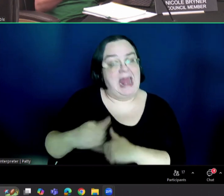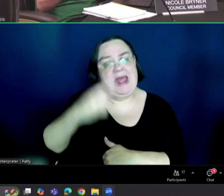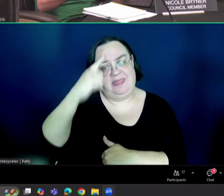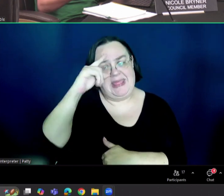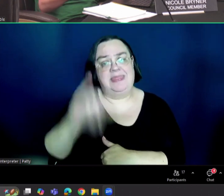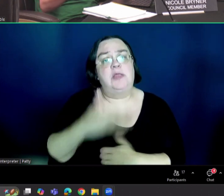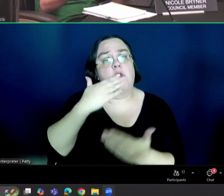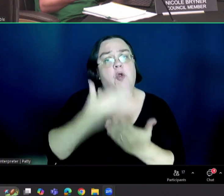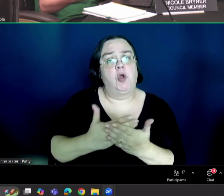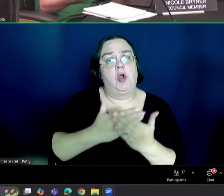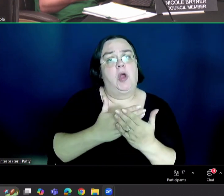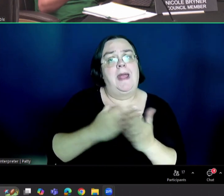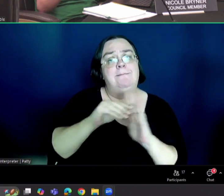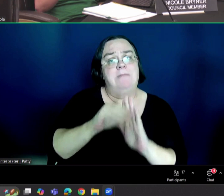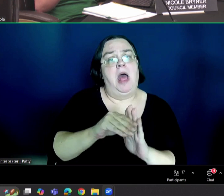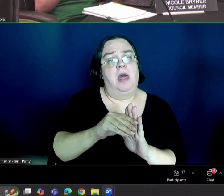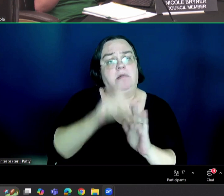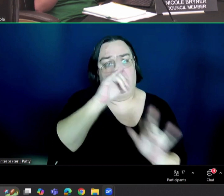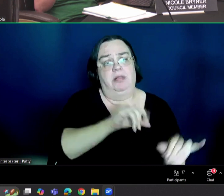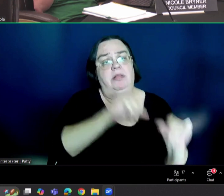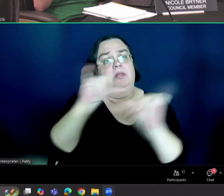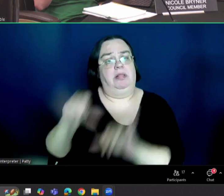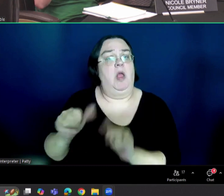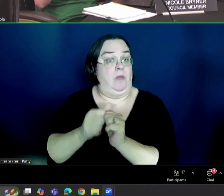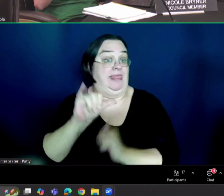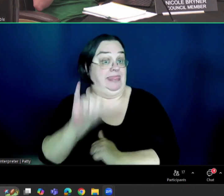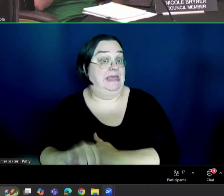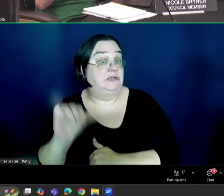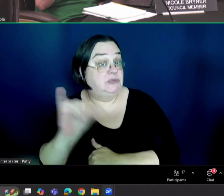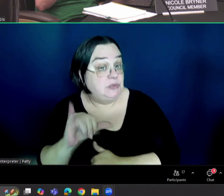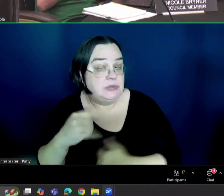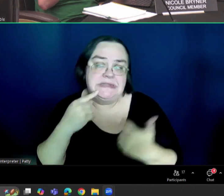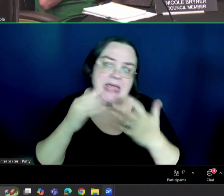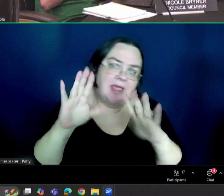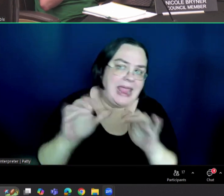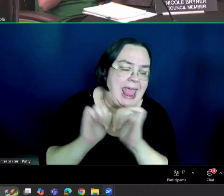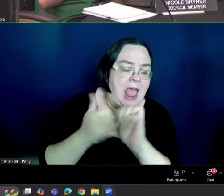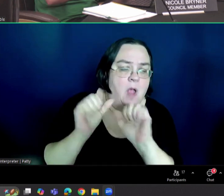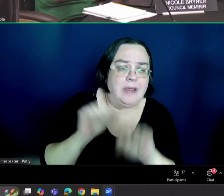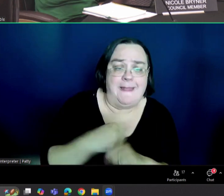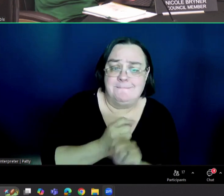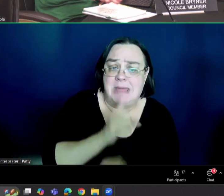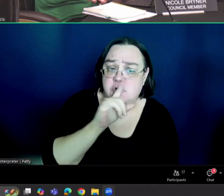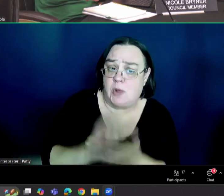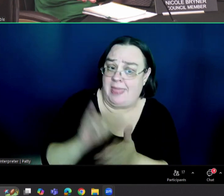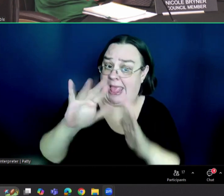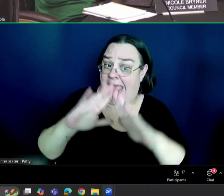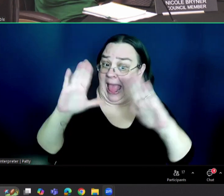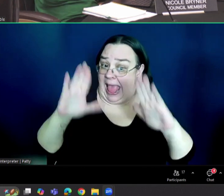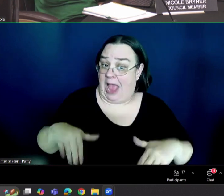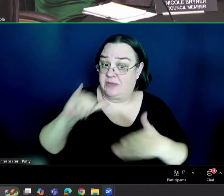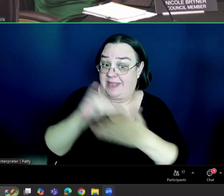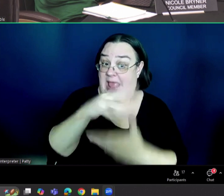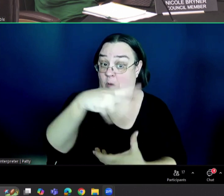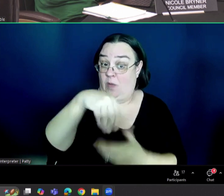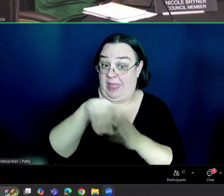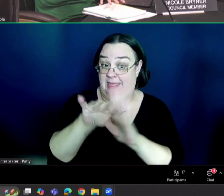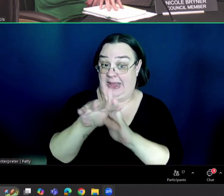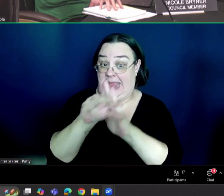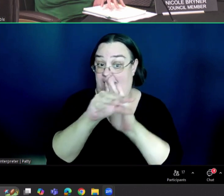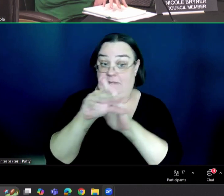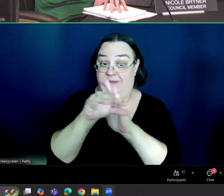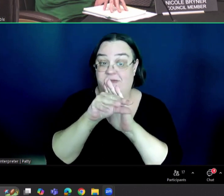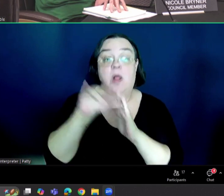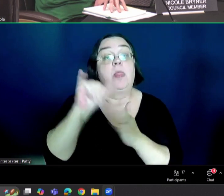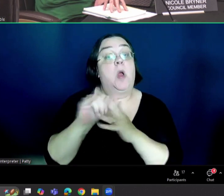at here as well, to say, how can we make sure that those houses that are in the field of view, those people who are going to be